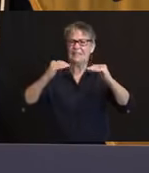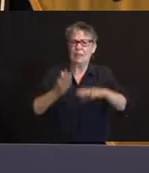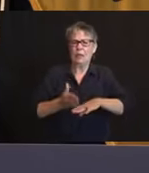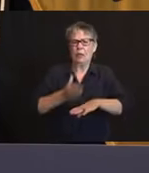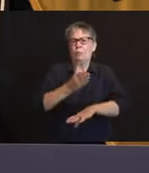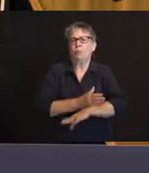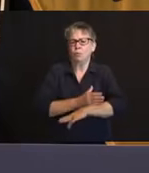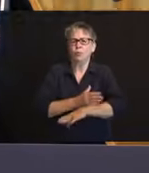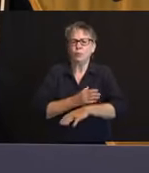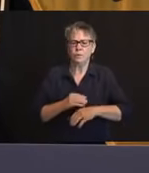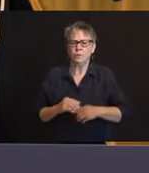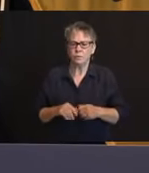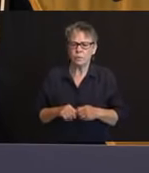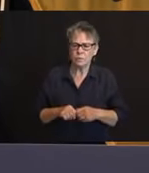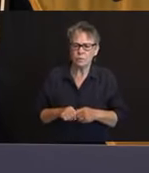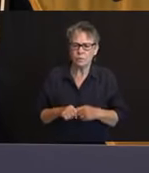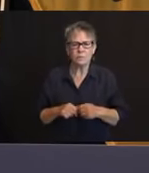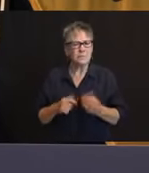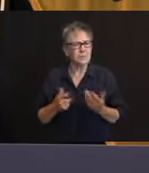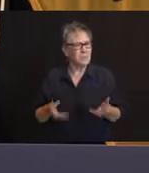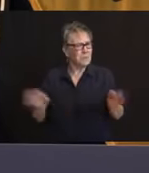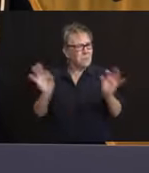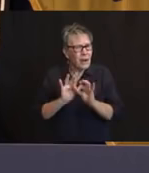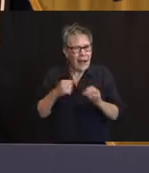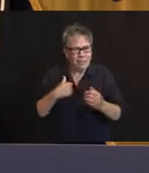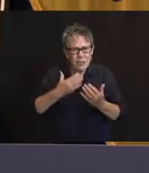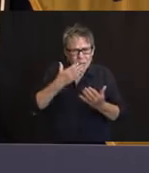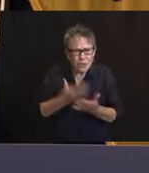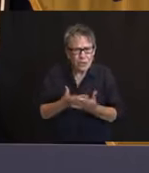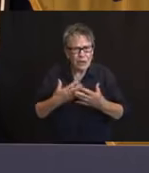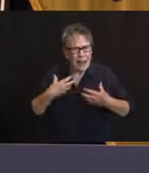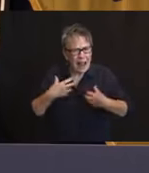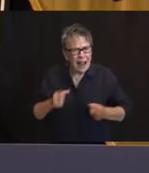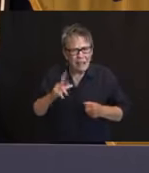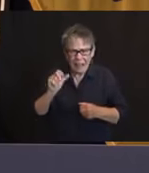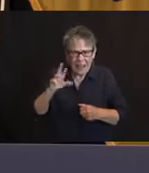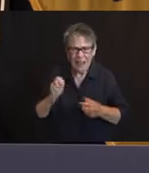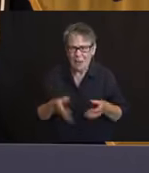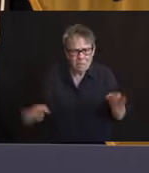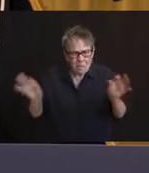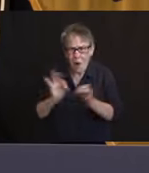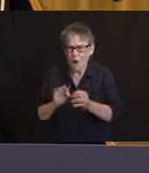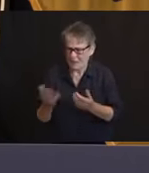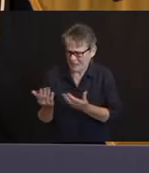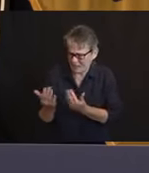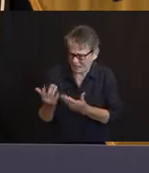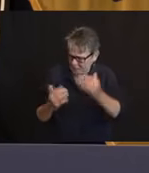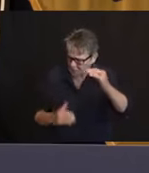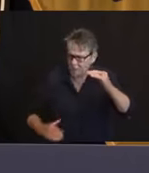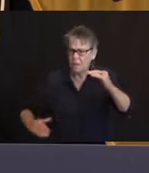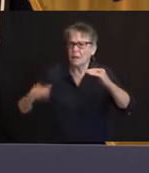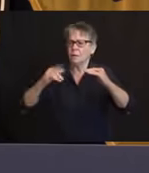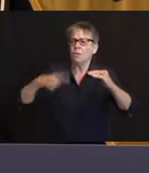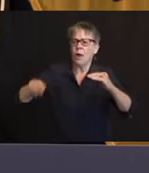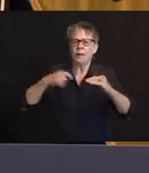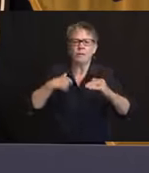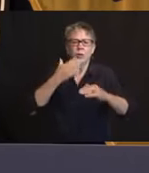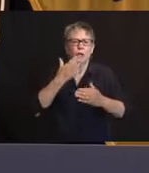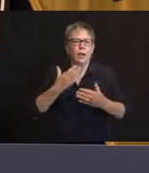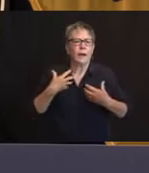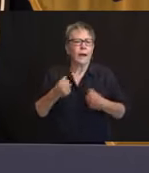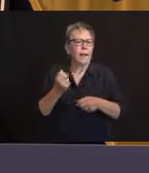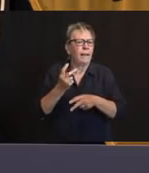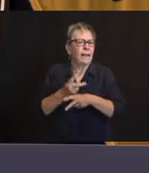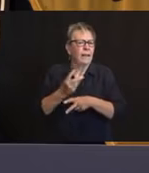think this is an accelerating. My wife's work with Judy and others on infant and maternal mortality